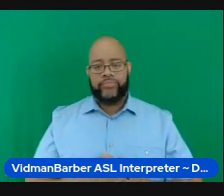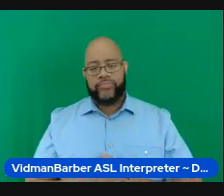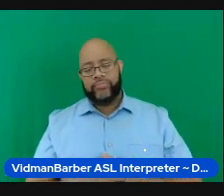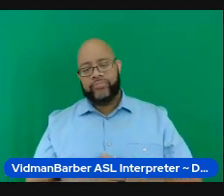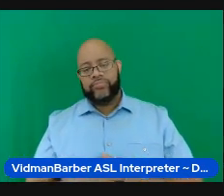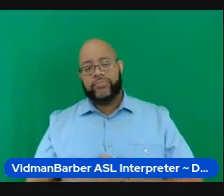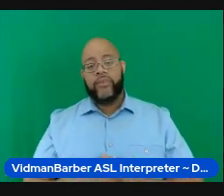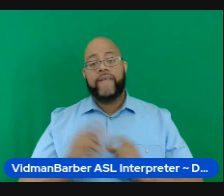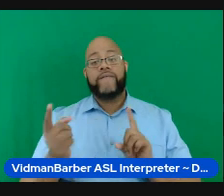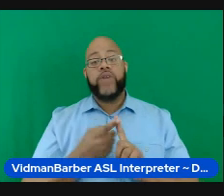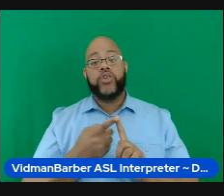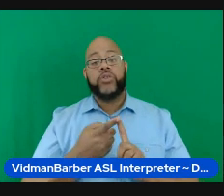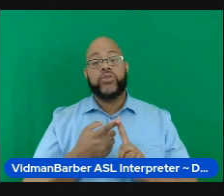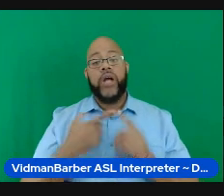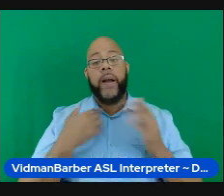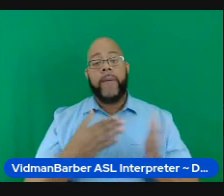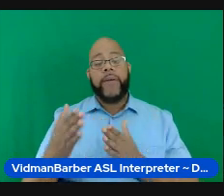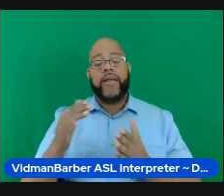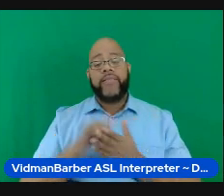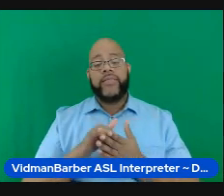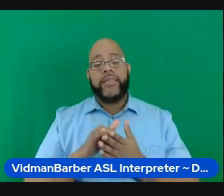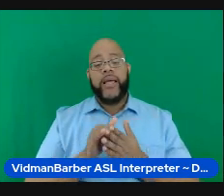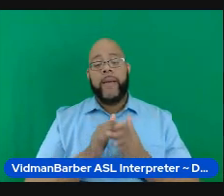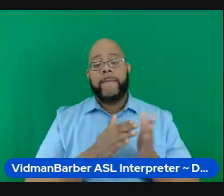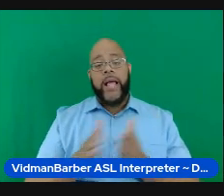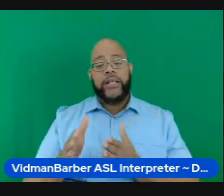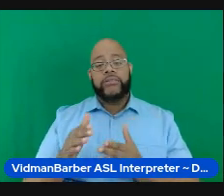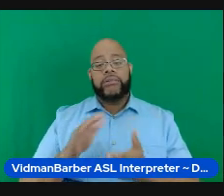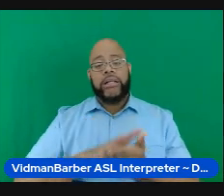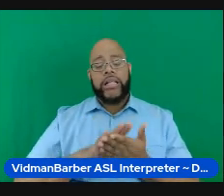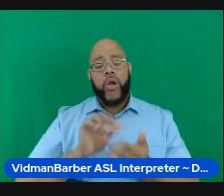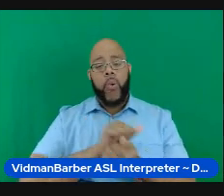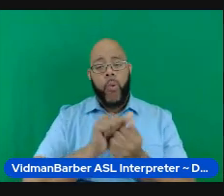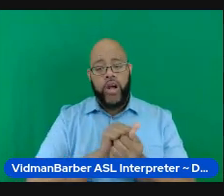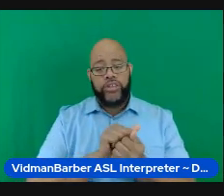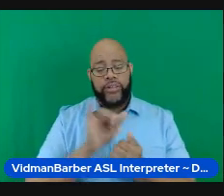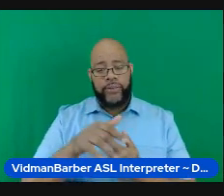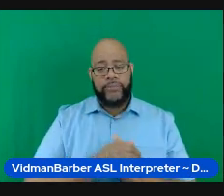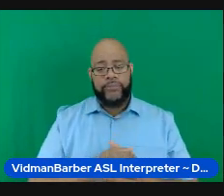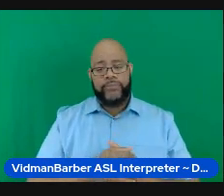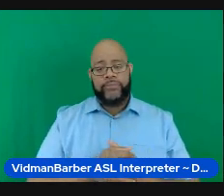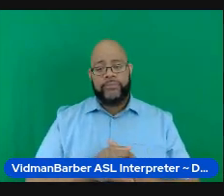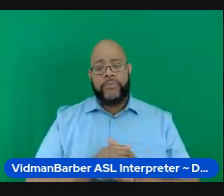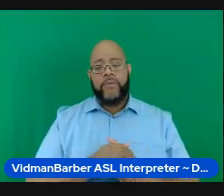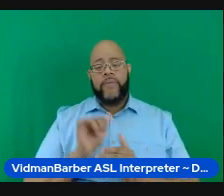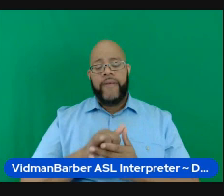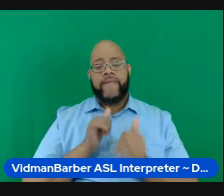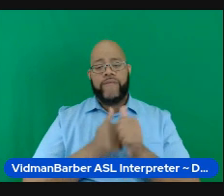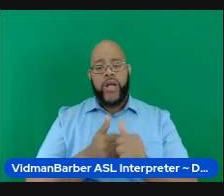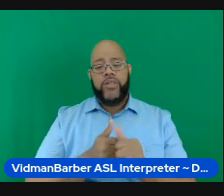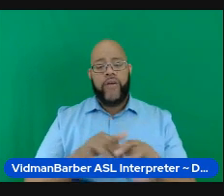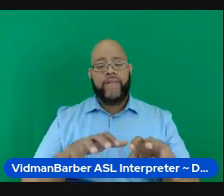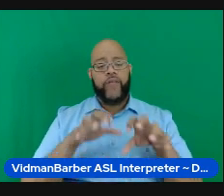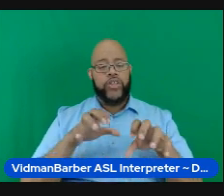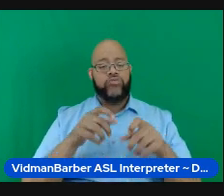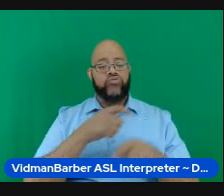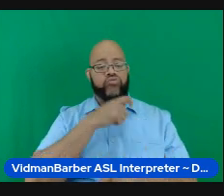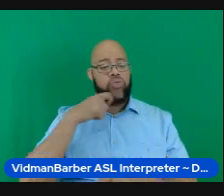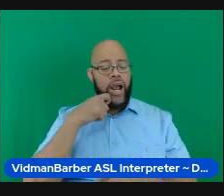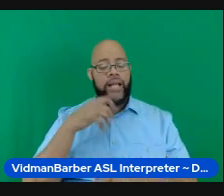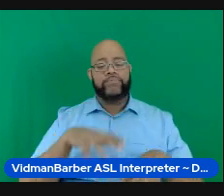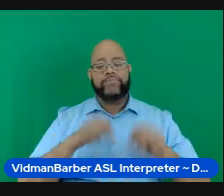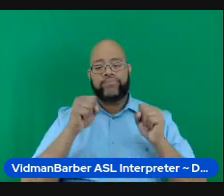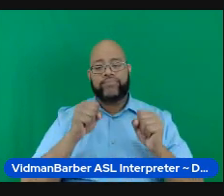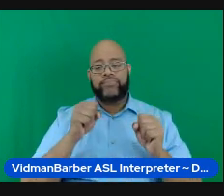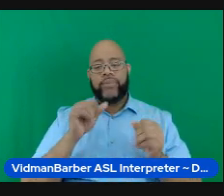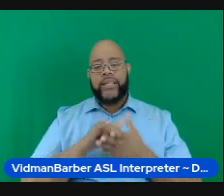Okay, first of all, I prepared these plants by cleaning and washing them, which was then followed by freeze drying to obtain fine